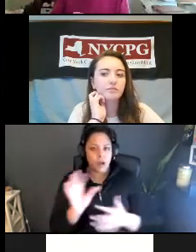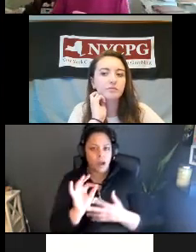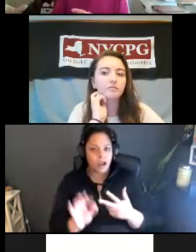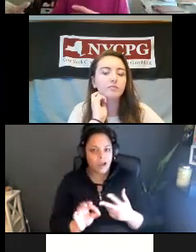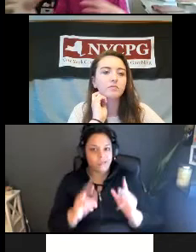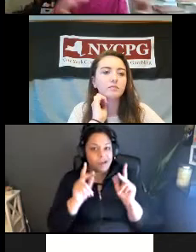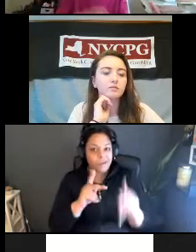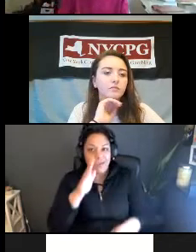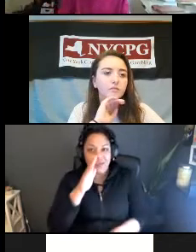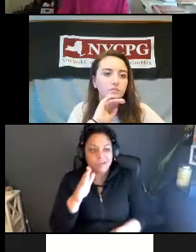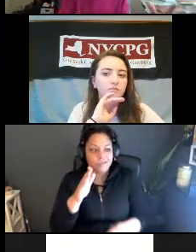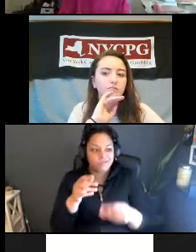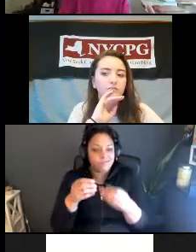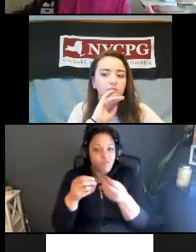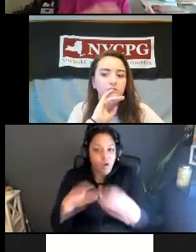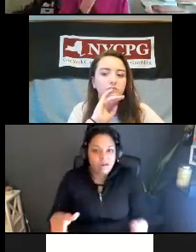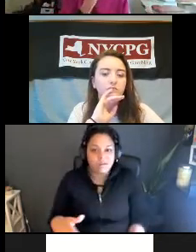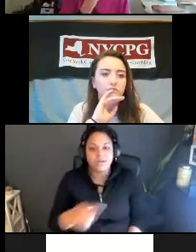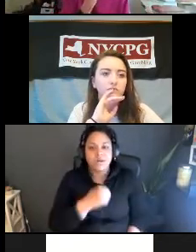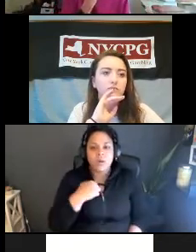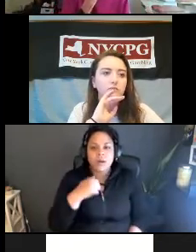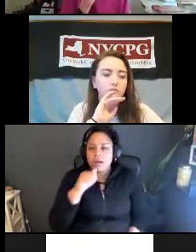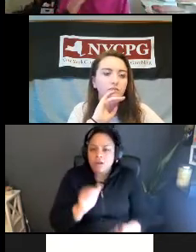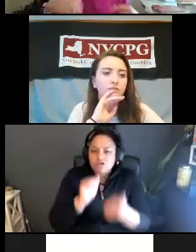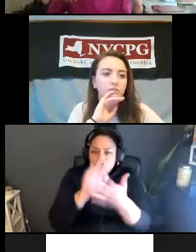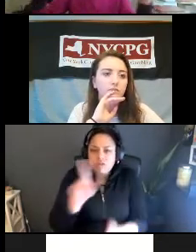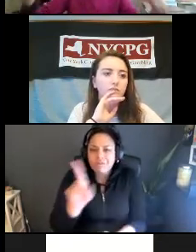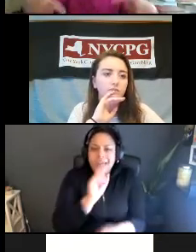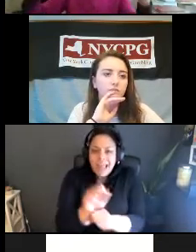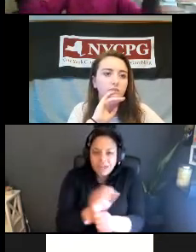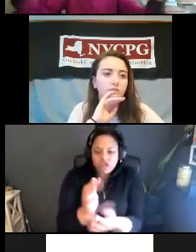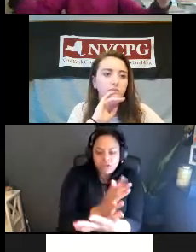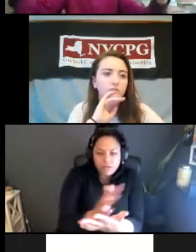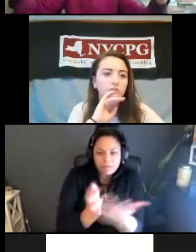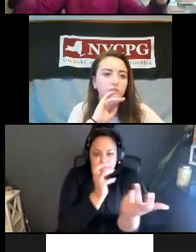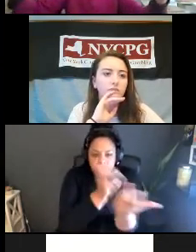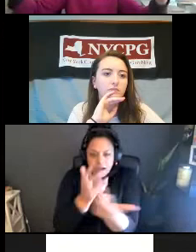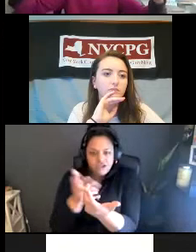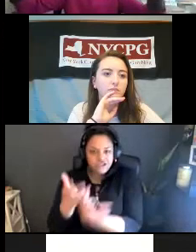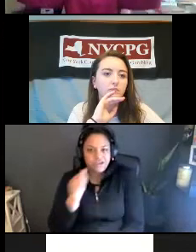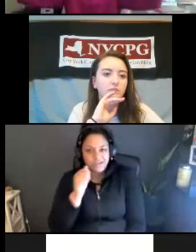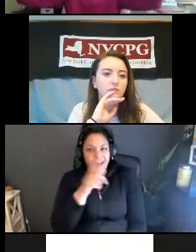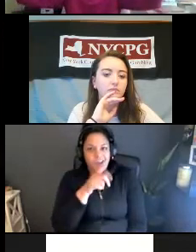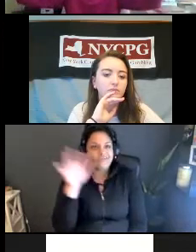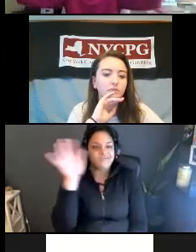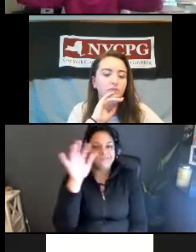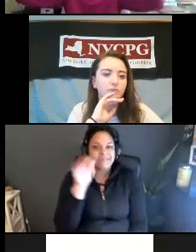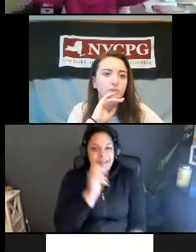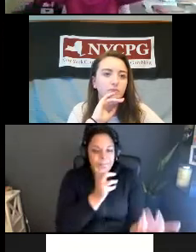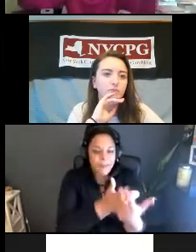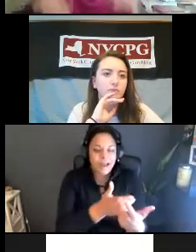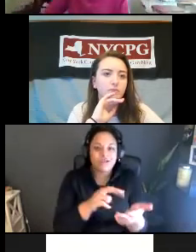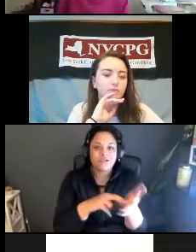people, you're not addressing where people are at, and you're likely going to increase healthcare